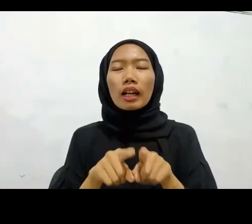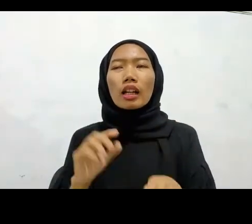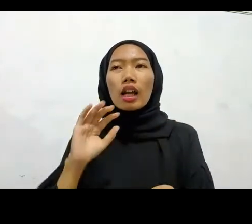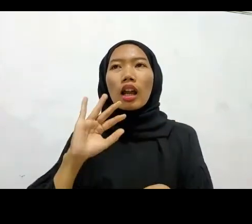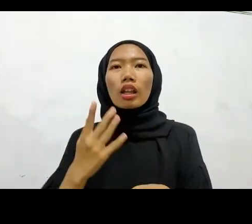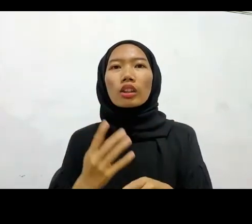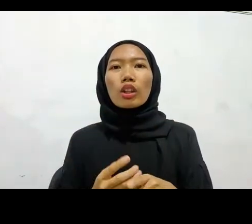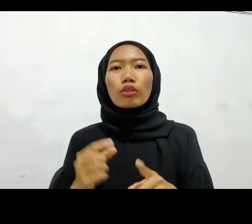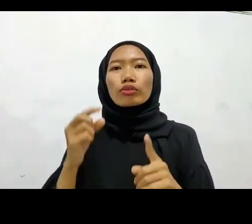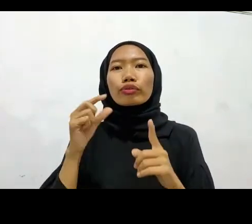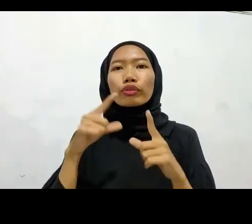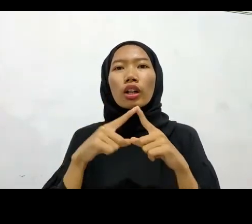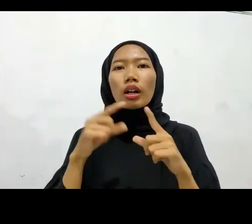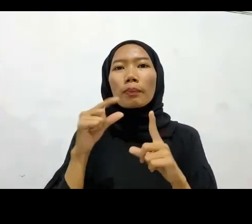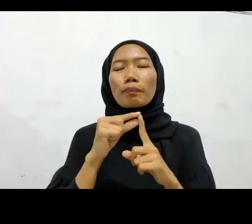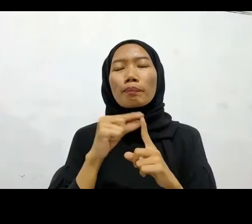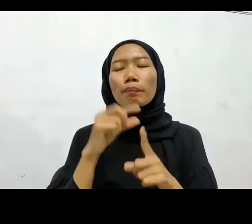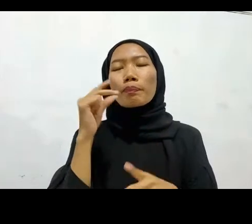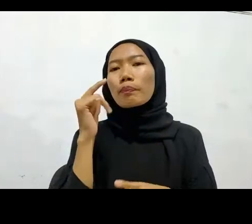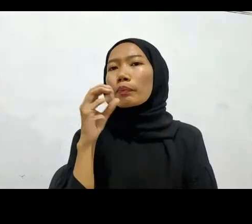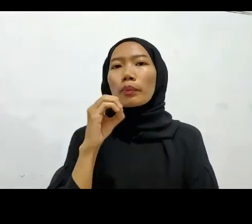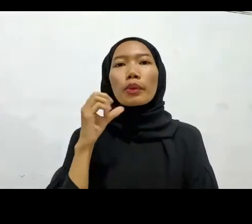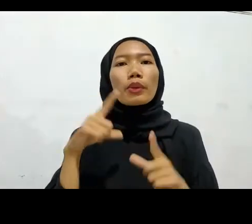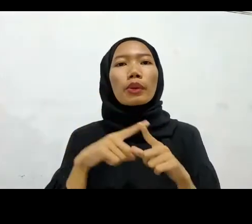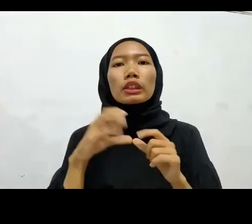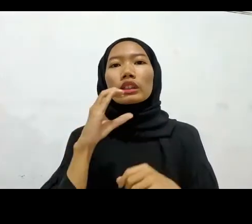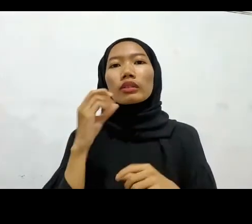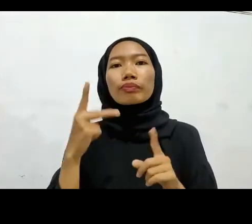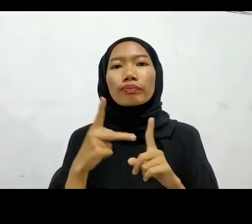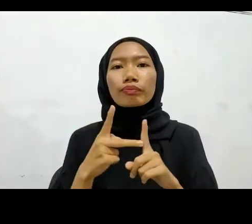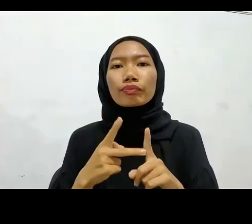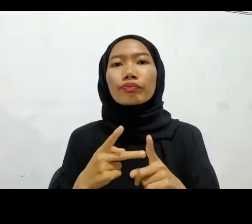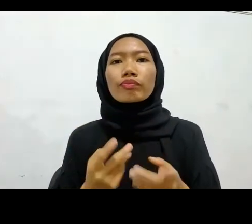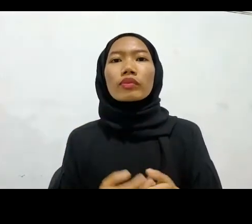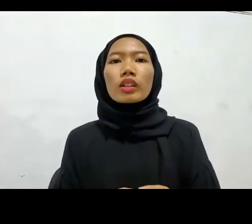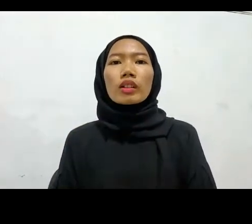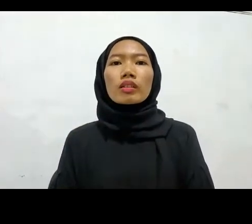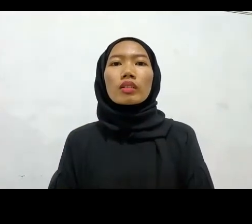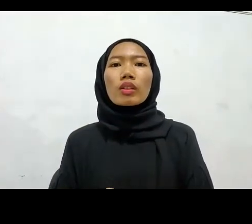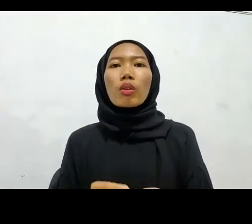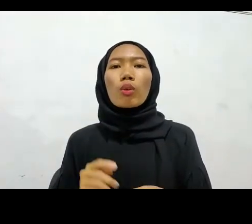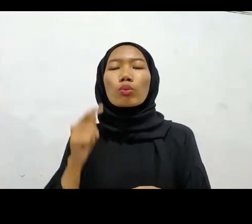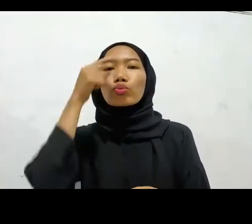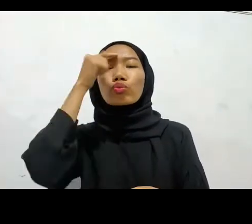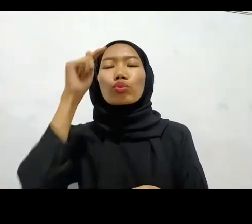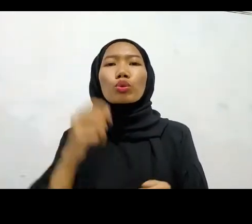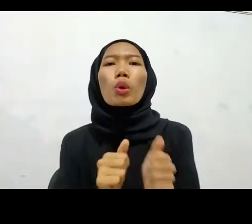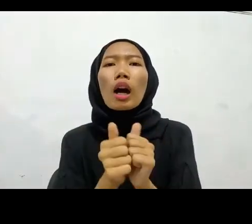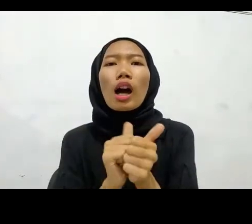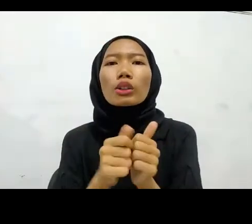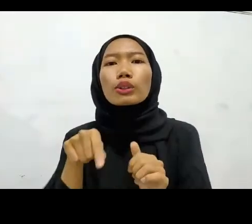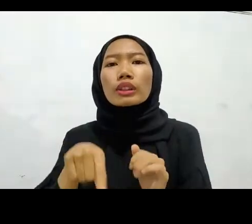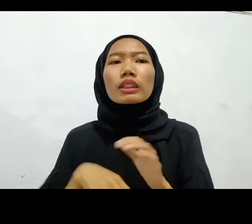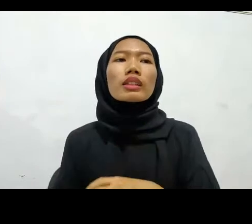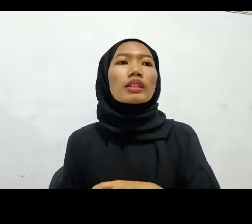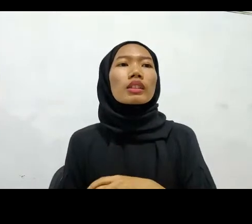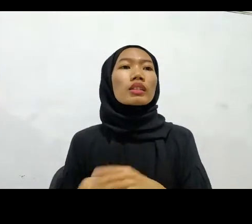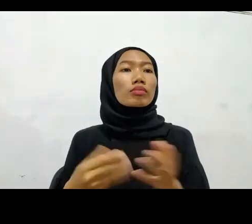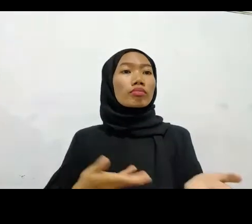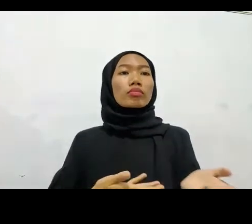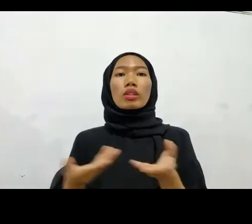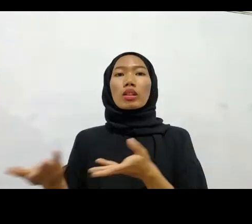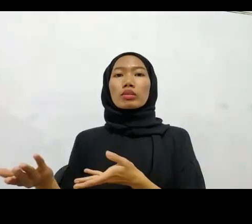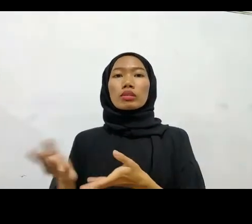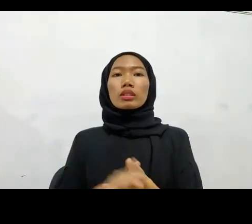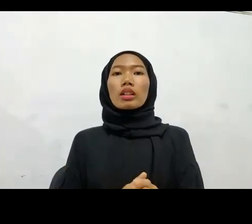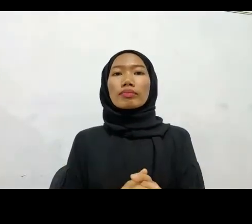Bu Cesa. Langsung saja mungkin Mas Eka merespon dari pertanyaan Pak Ahmad tadi. Mas Eka, disingkat saya, silakan